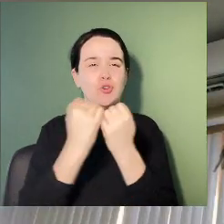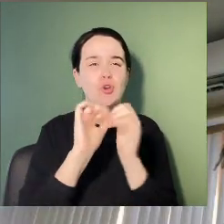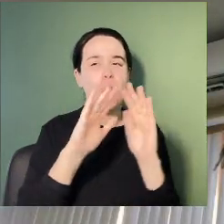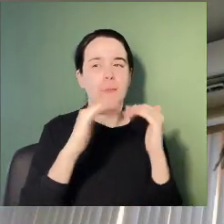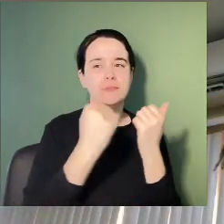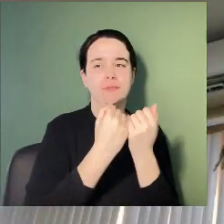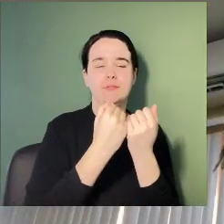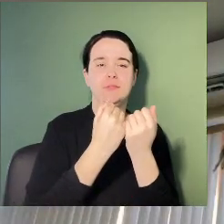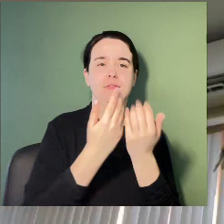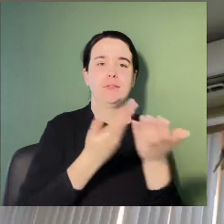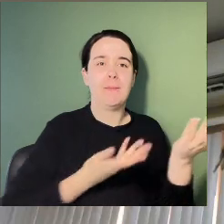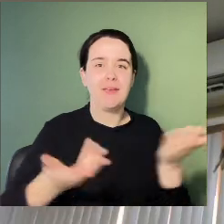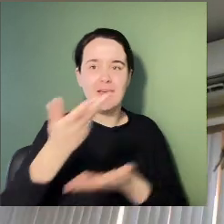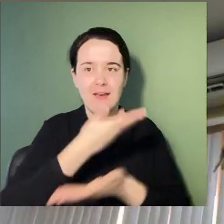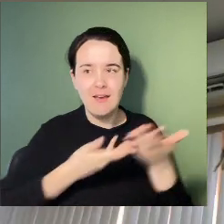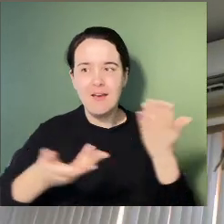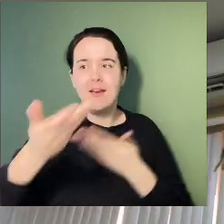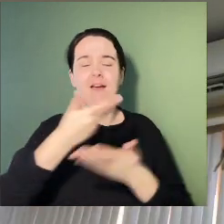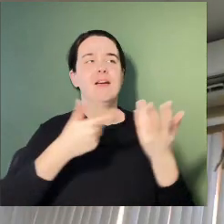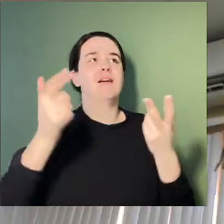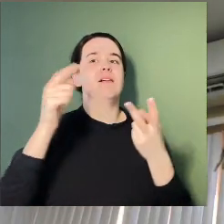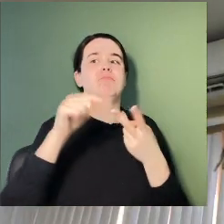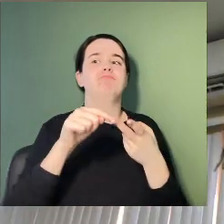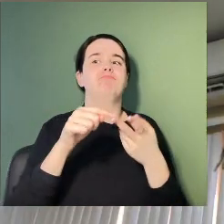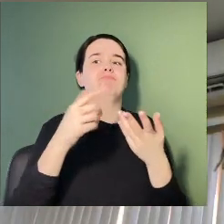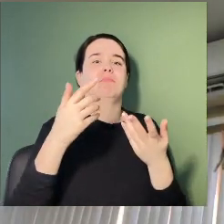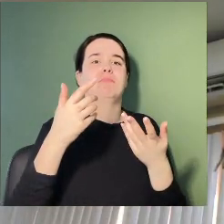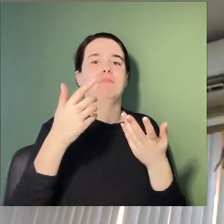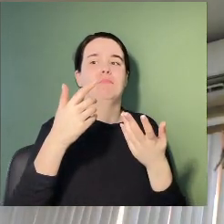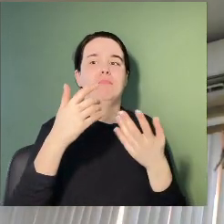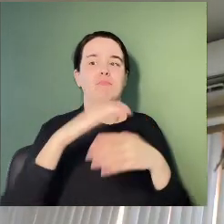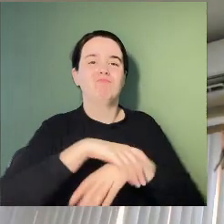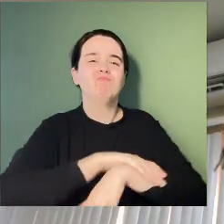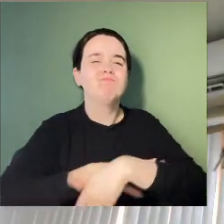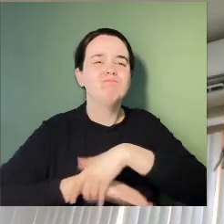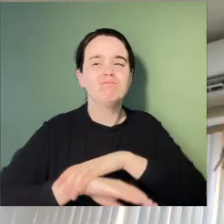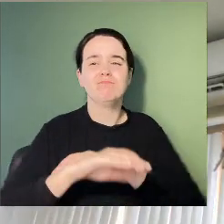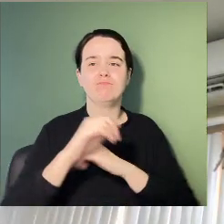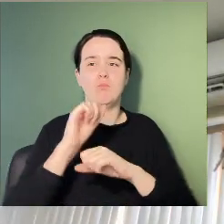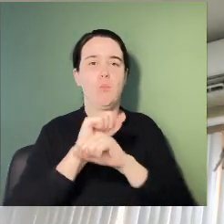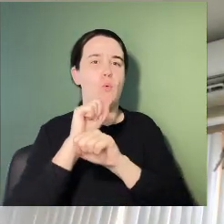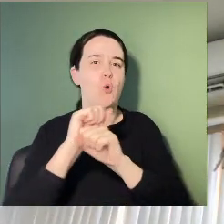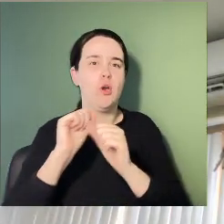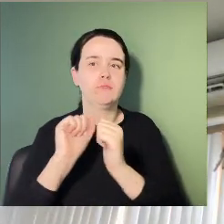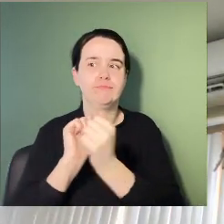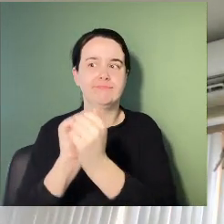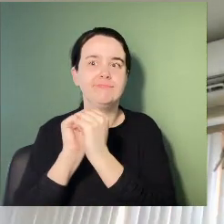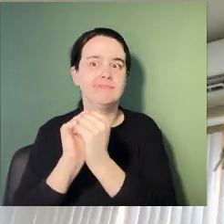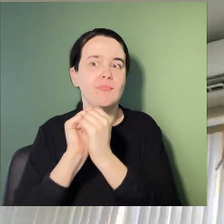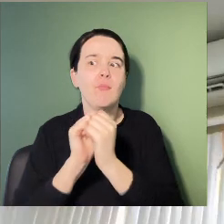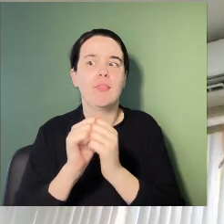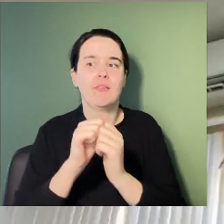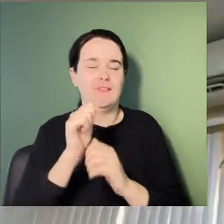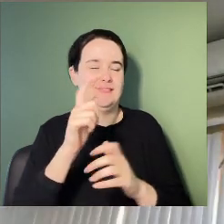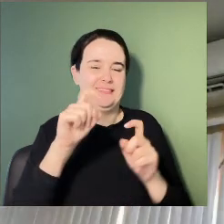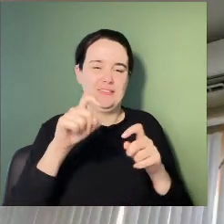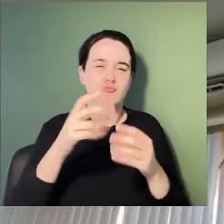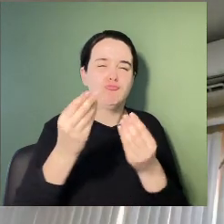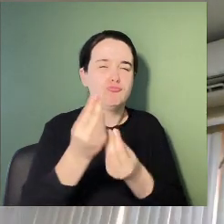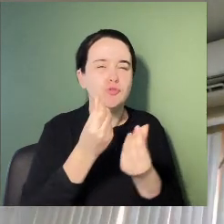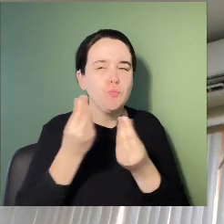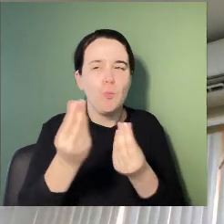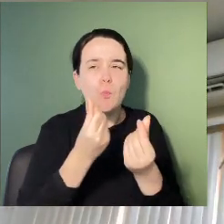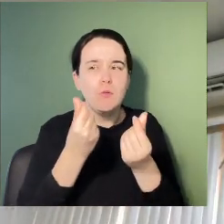workshops, seminars. They can seem rather labor intensive, and you need a bit of resources to actually